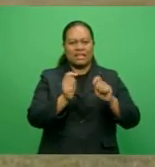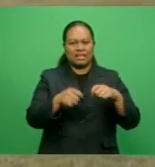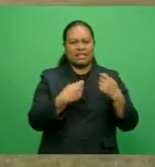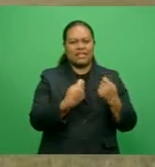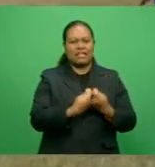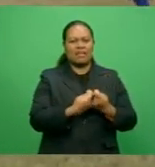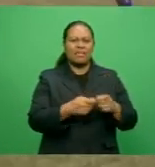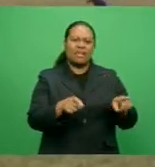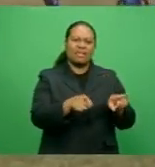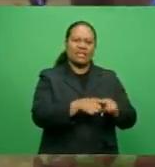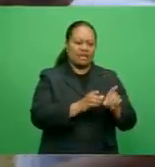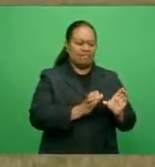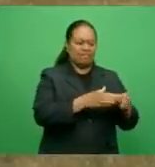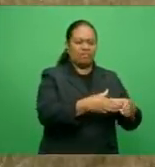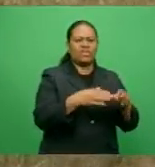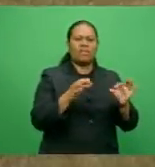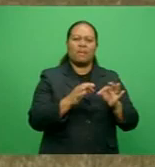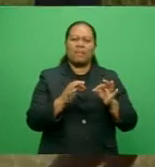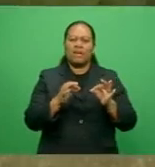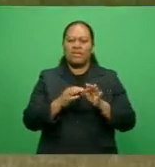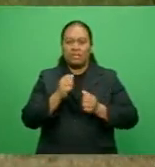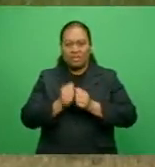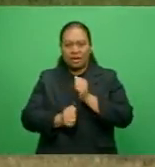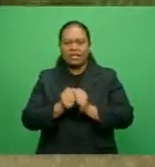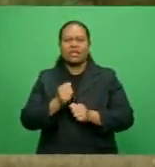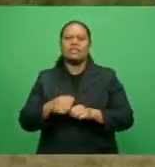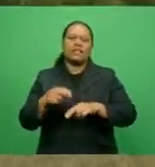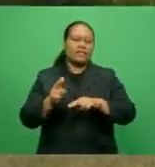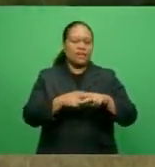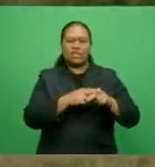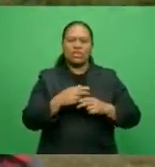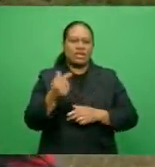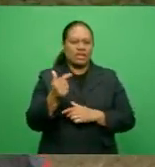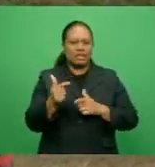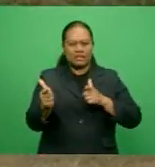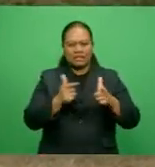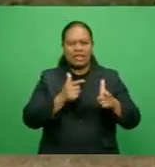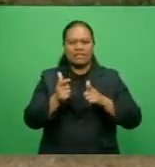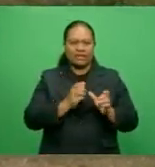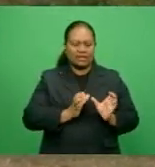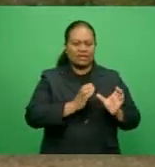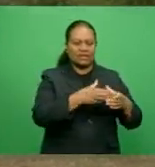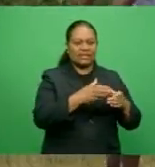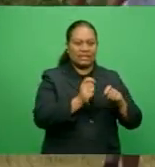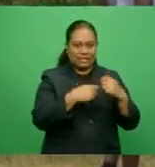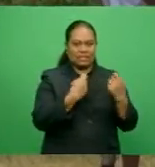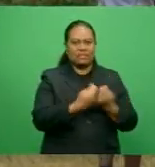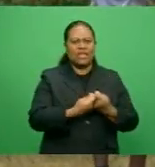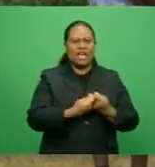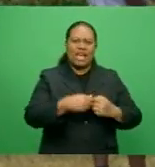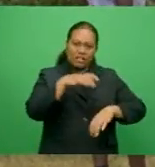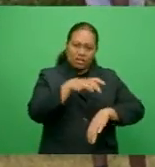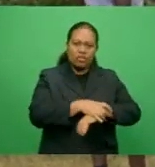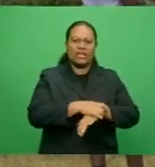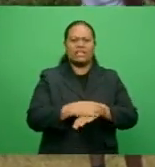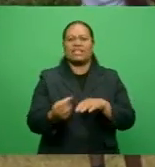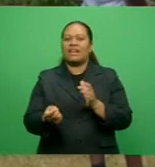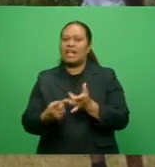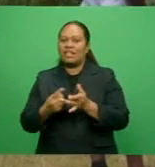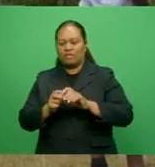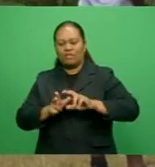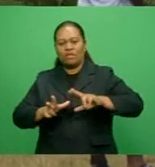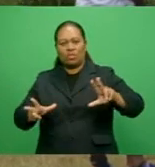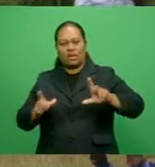alongside Barbarian Brothers, a team made up of Fiji 7 squad members, defending champions Police Blue and newcomers Nabiabia